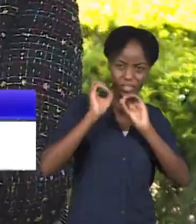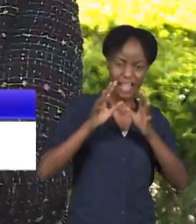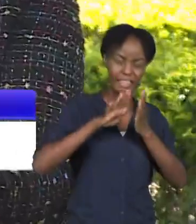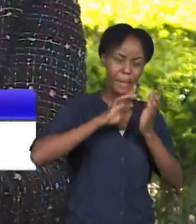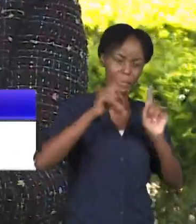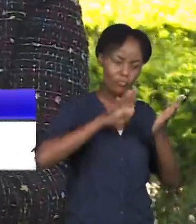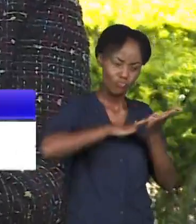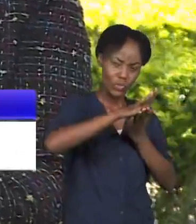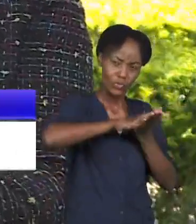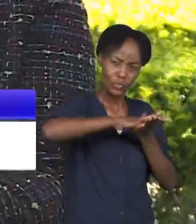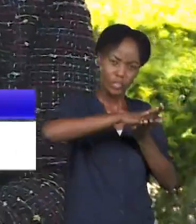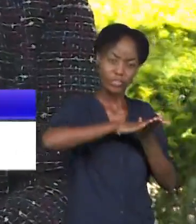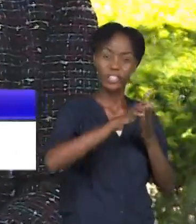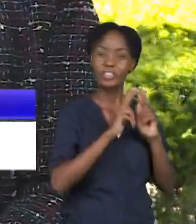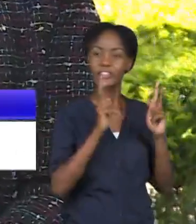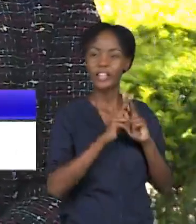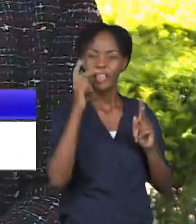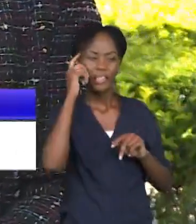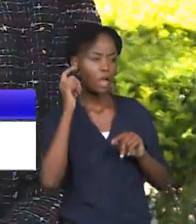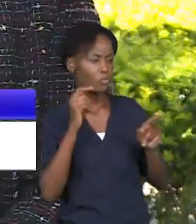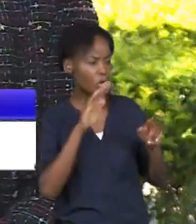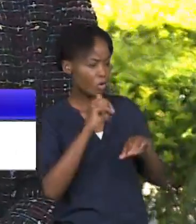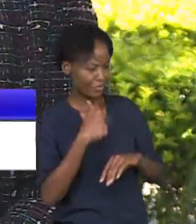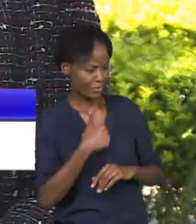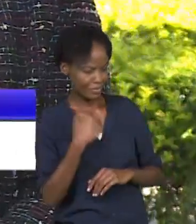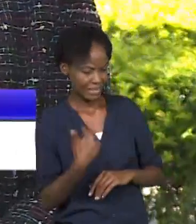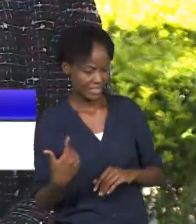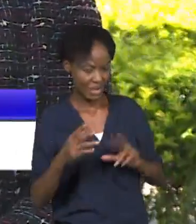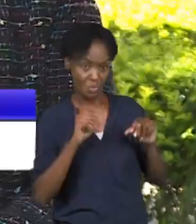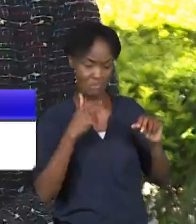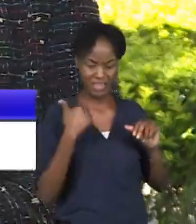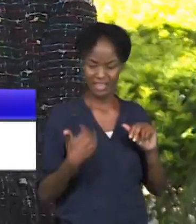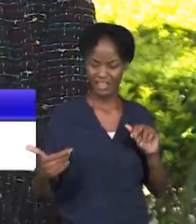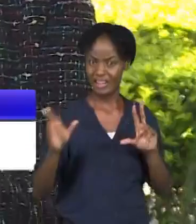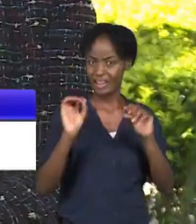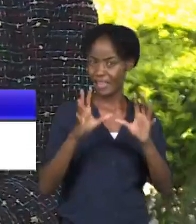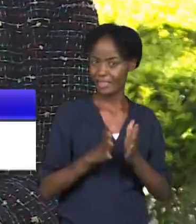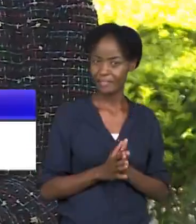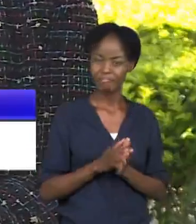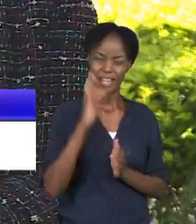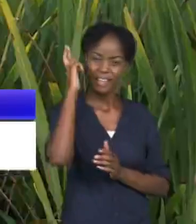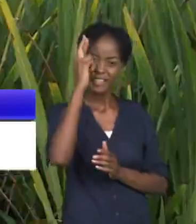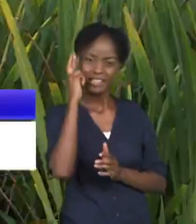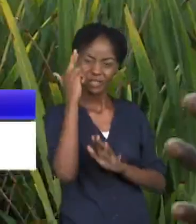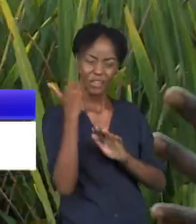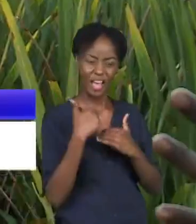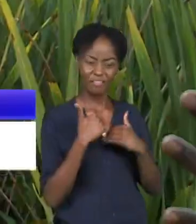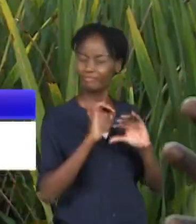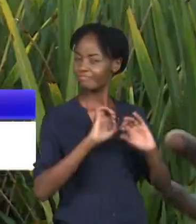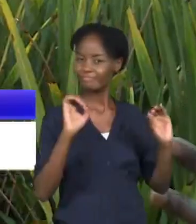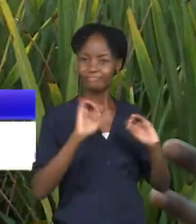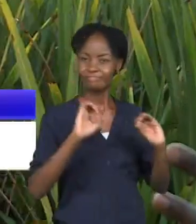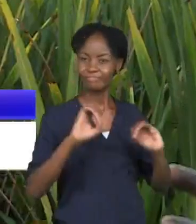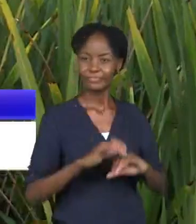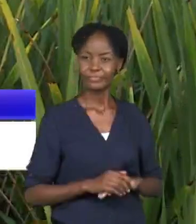is faster, they feel, oh, you call me a child, now I'll show you I'm not a child. So they're not reasoning, despite the fact that they